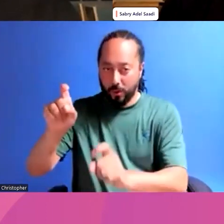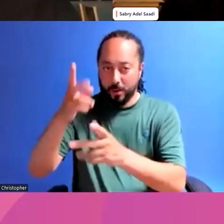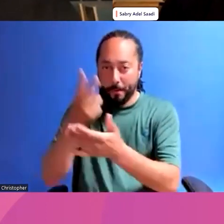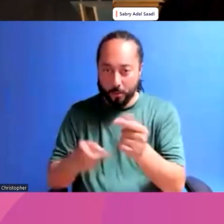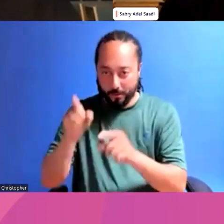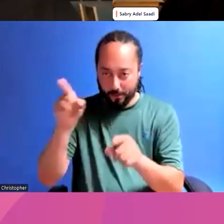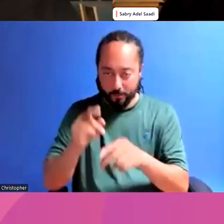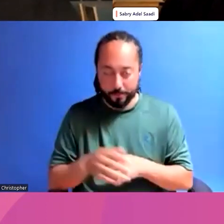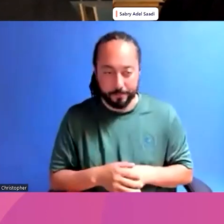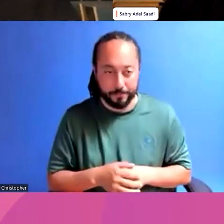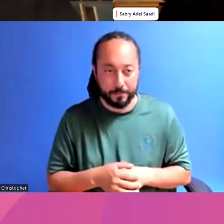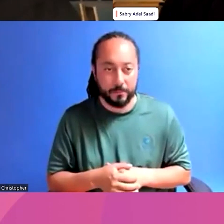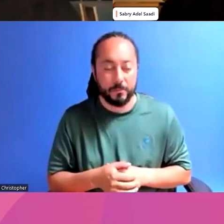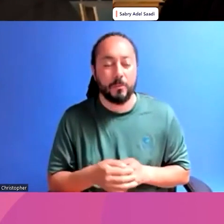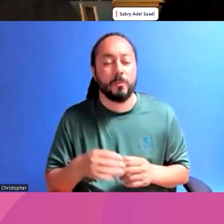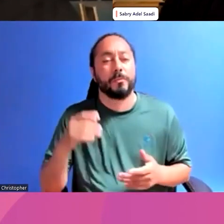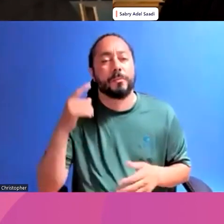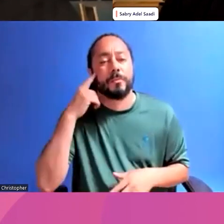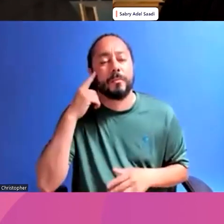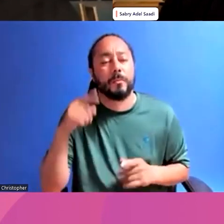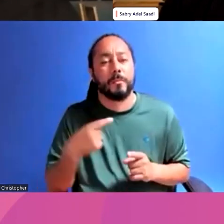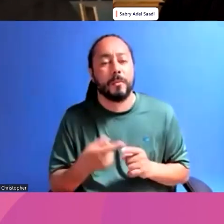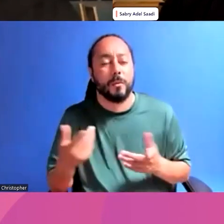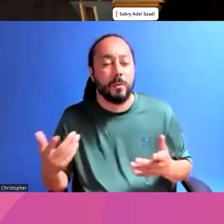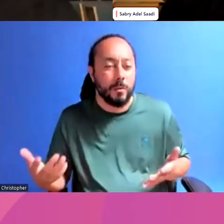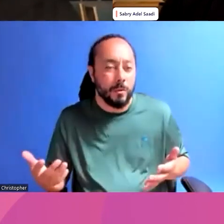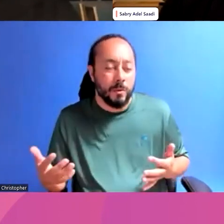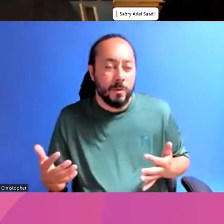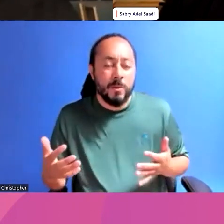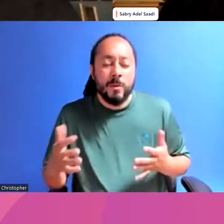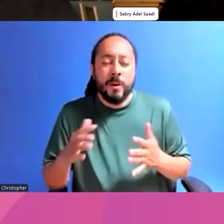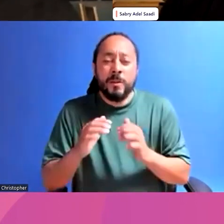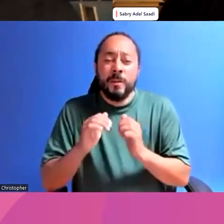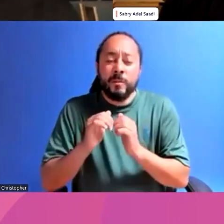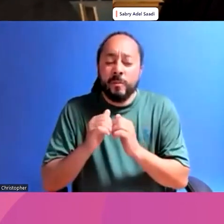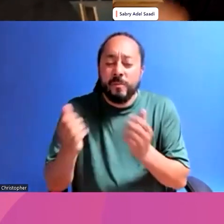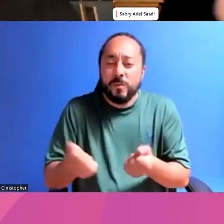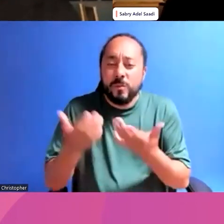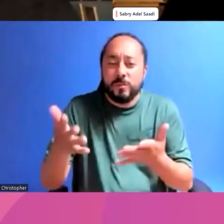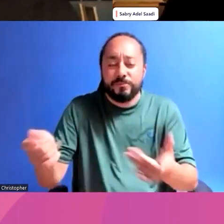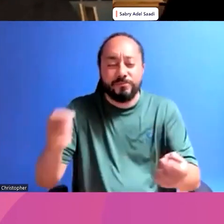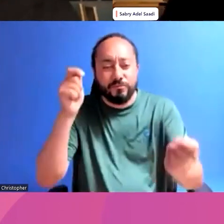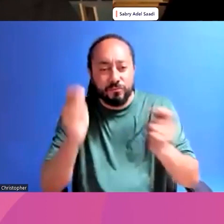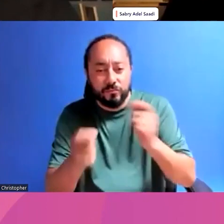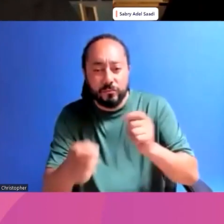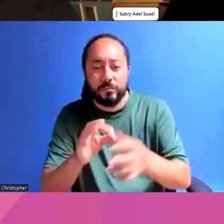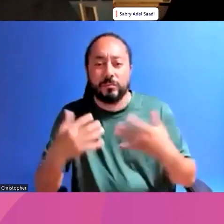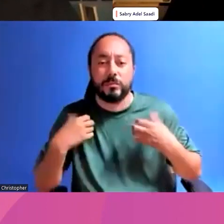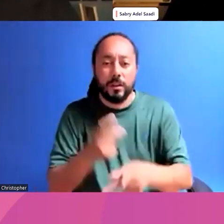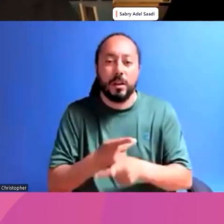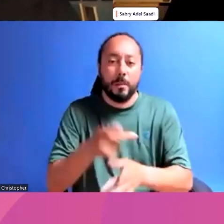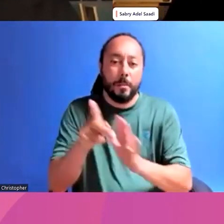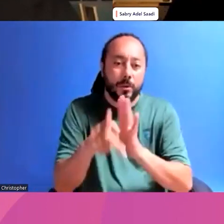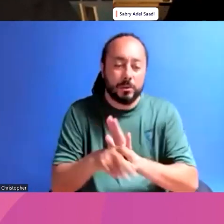about what might be done in terms of changes to healthcare or healthcare policy or